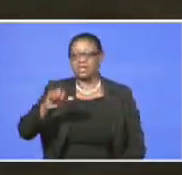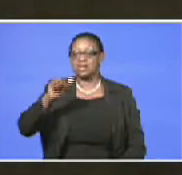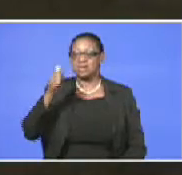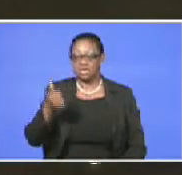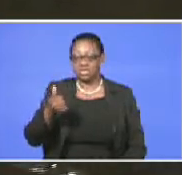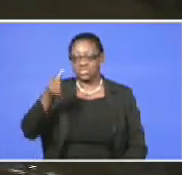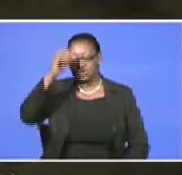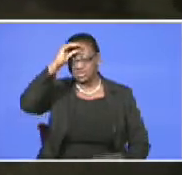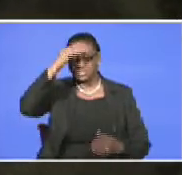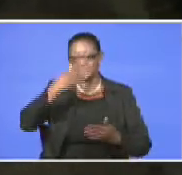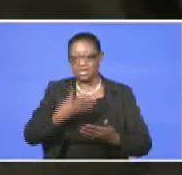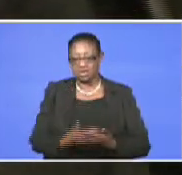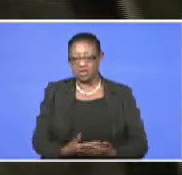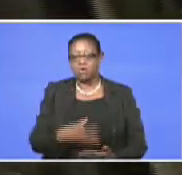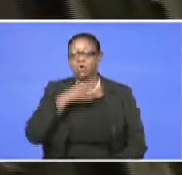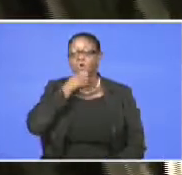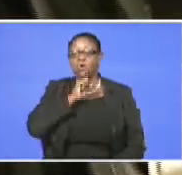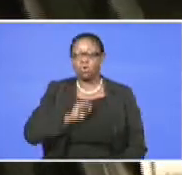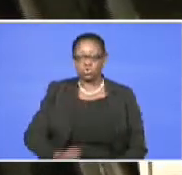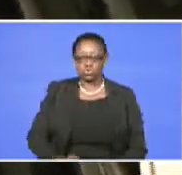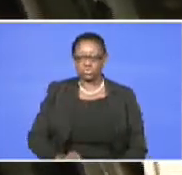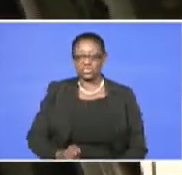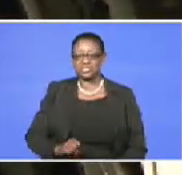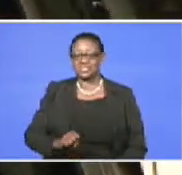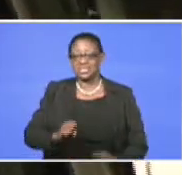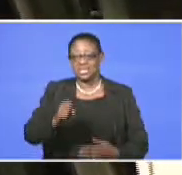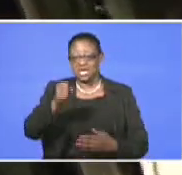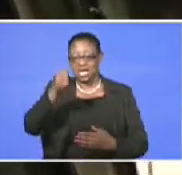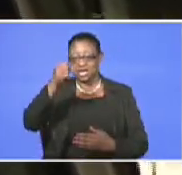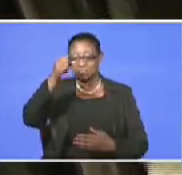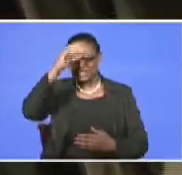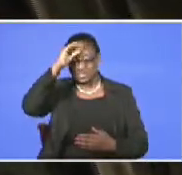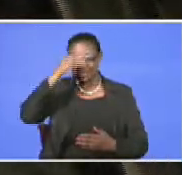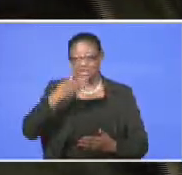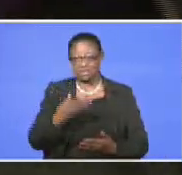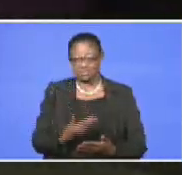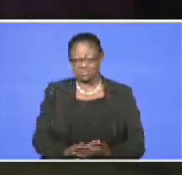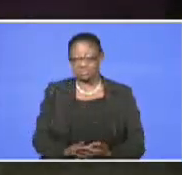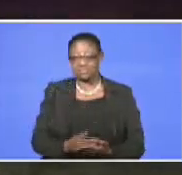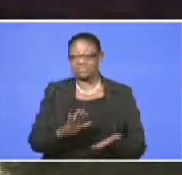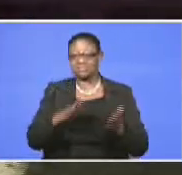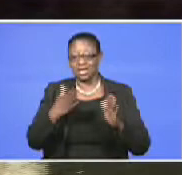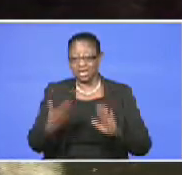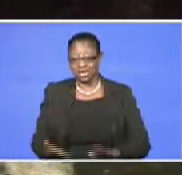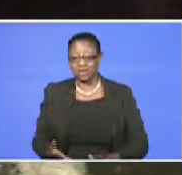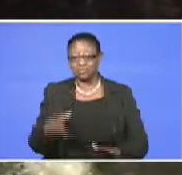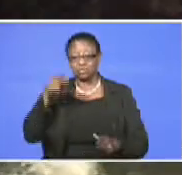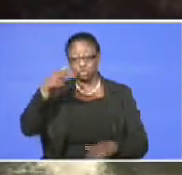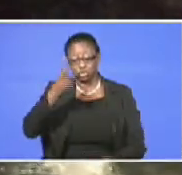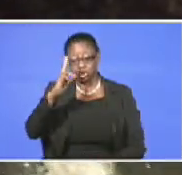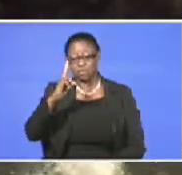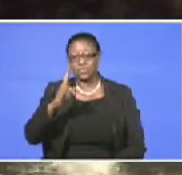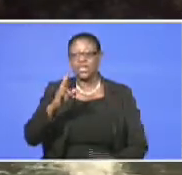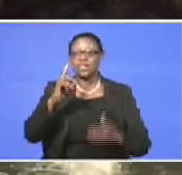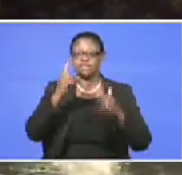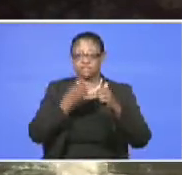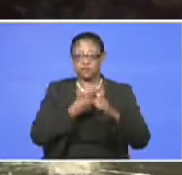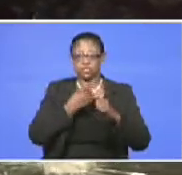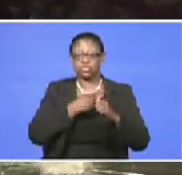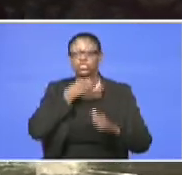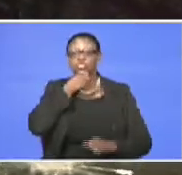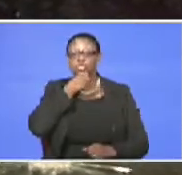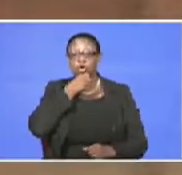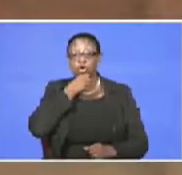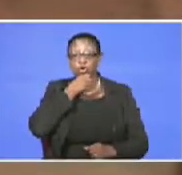of her oldest son. Her youngest son, Terrence Roll Jr., became the first murder victim for the year when he was shot in the head